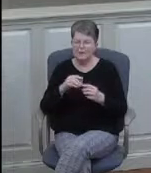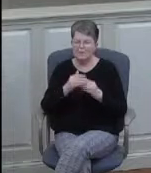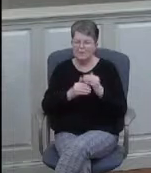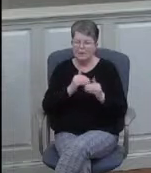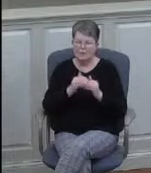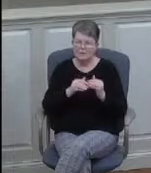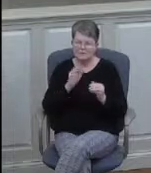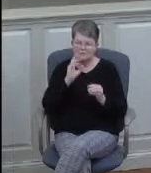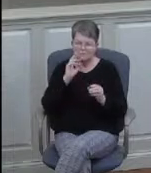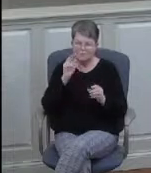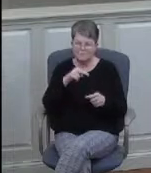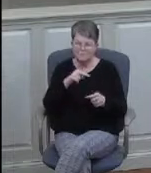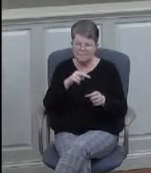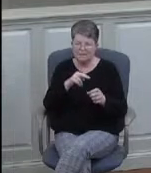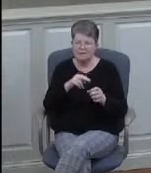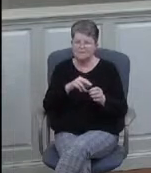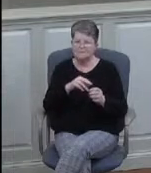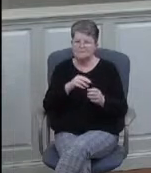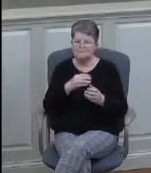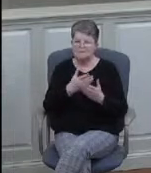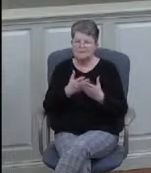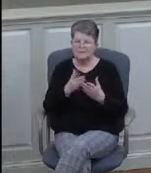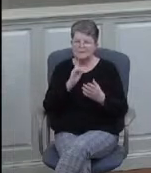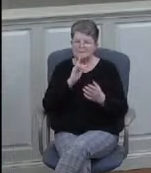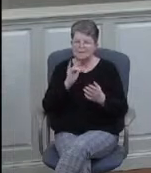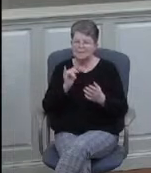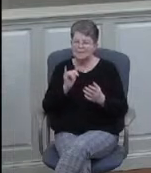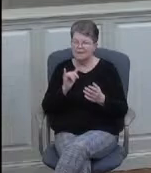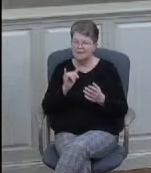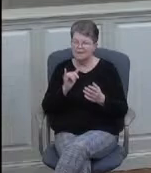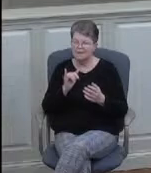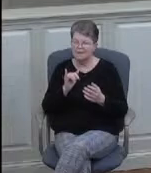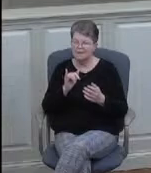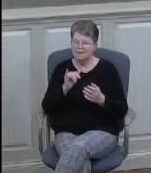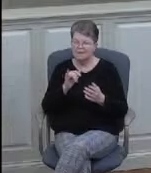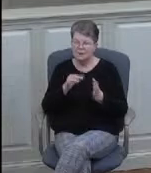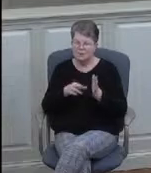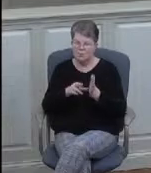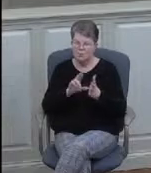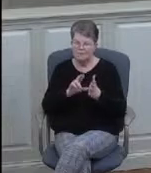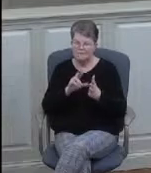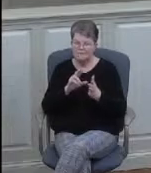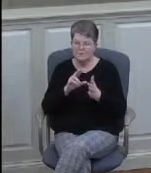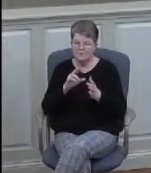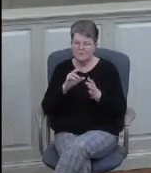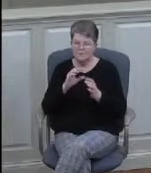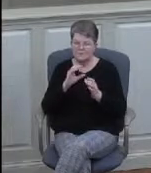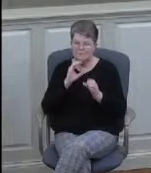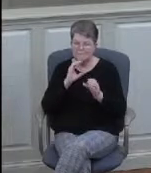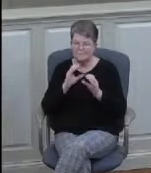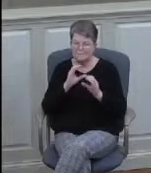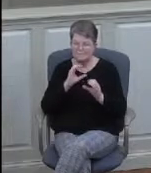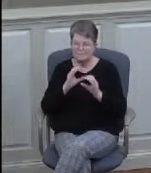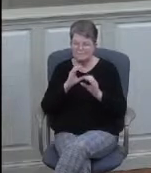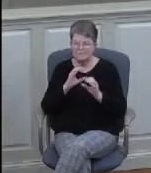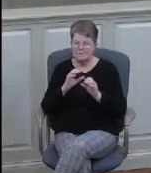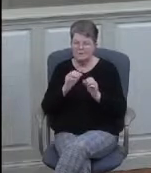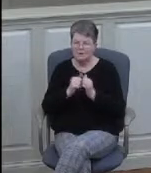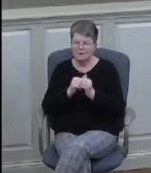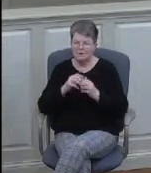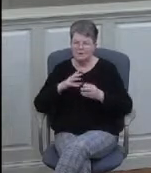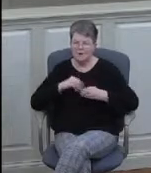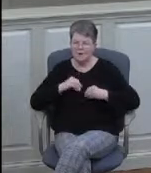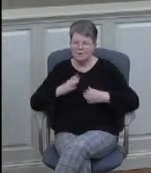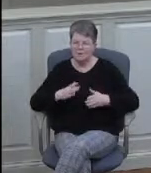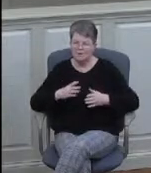technical interpretations, items such as reviewing correspondence on behalf of the owner, reviewing